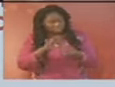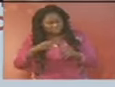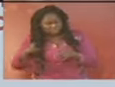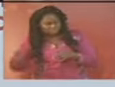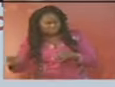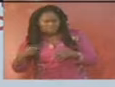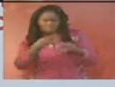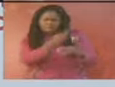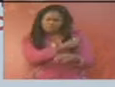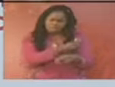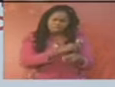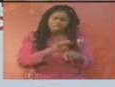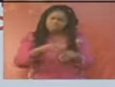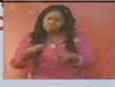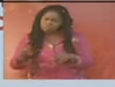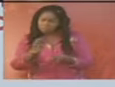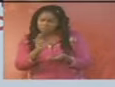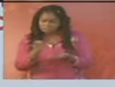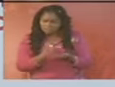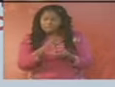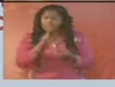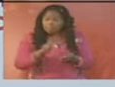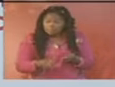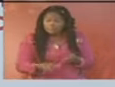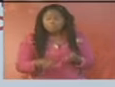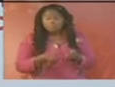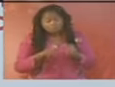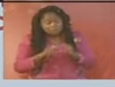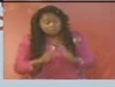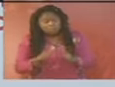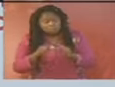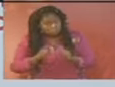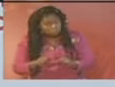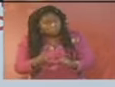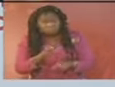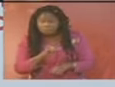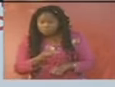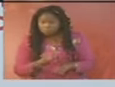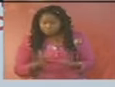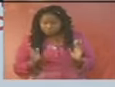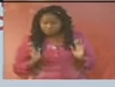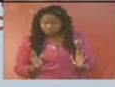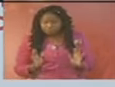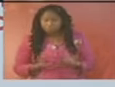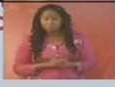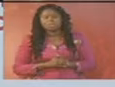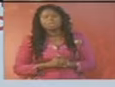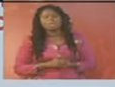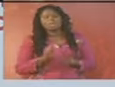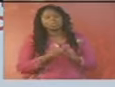myself especially, is in the space of 9 months, put a second healthcare system for me to run.